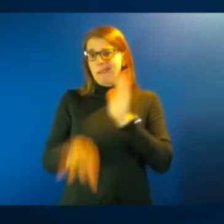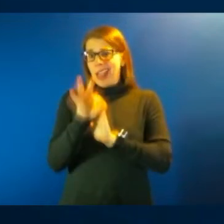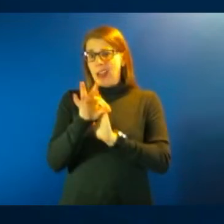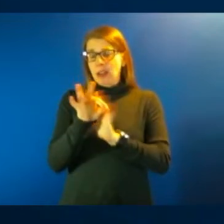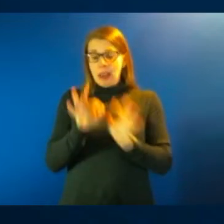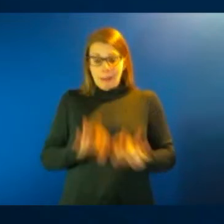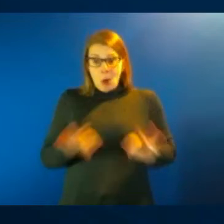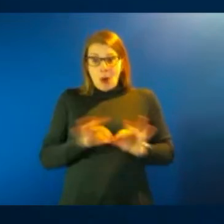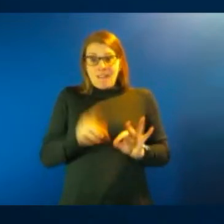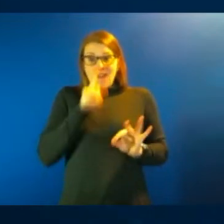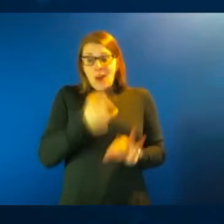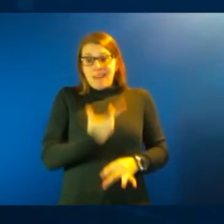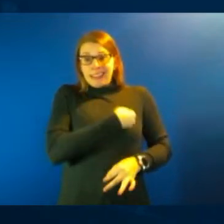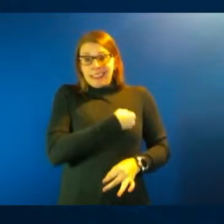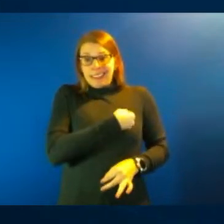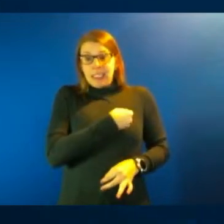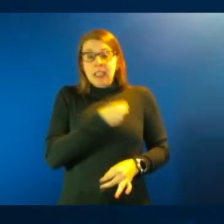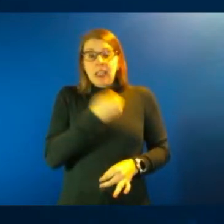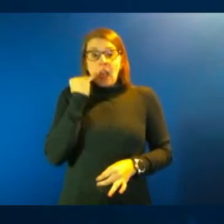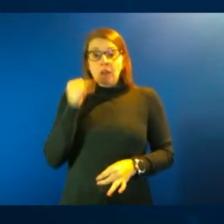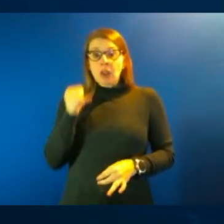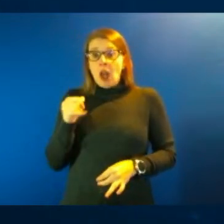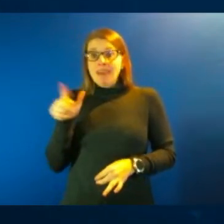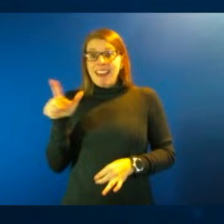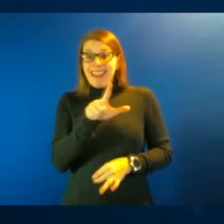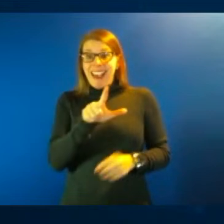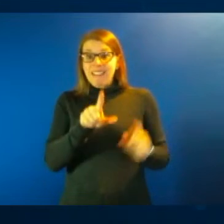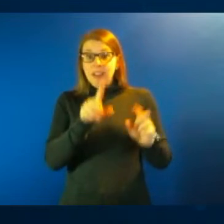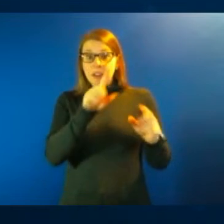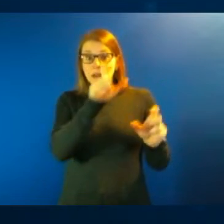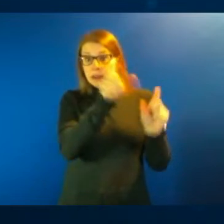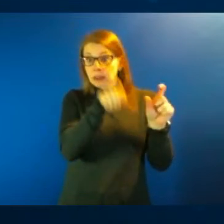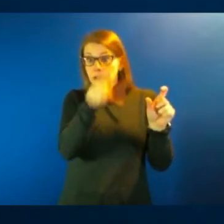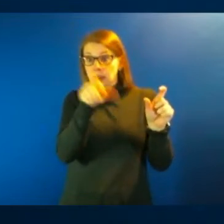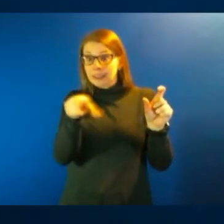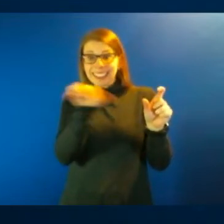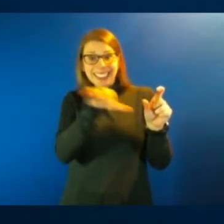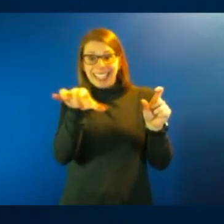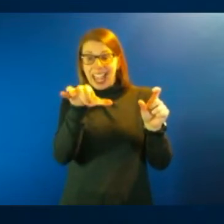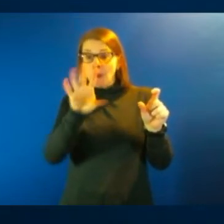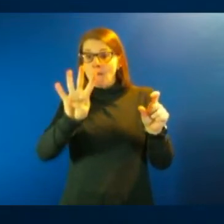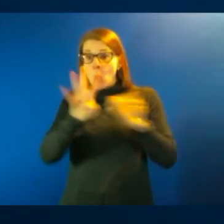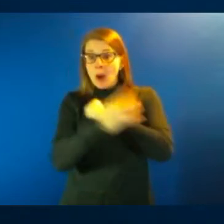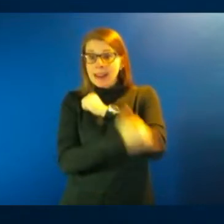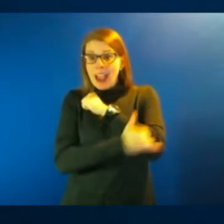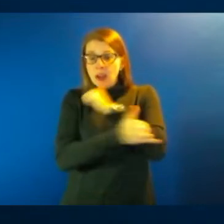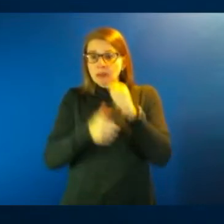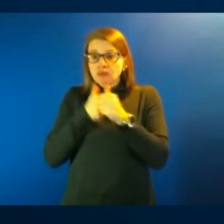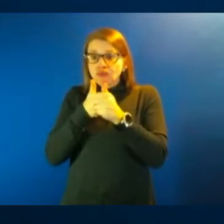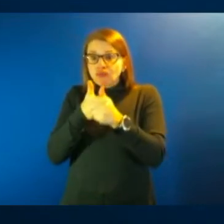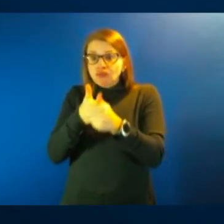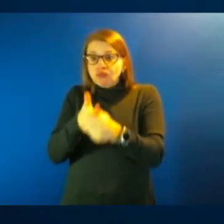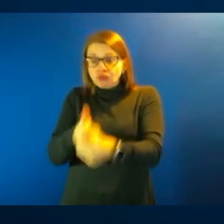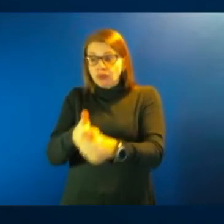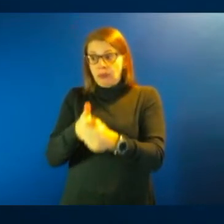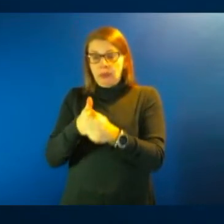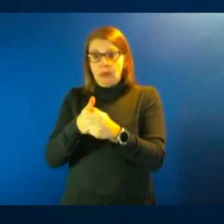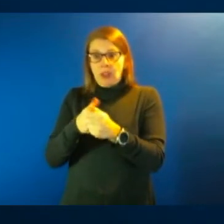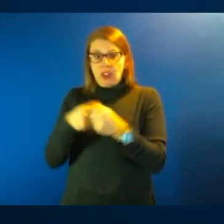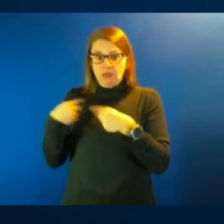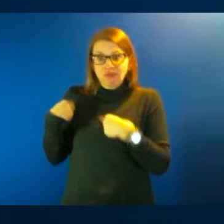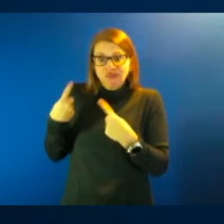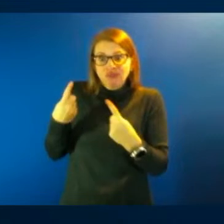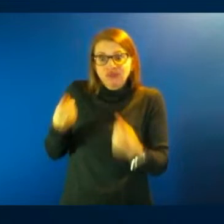these vaccines. And if you look over on the left, you can see that again, those same 4 counties that we've kind of been tracking throughout this entire thing that we've shown you